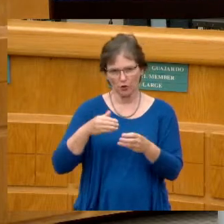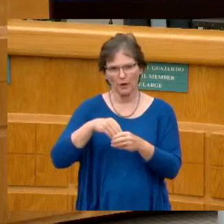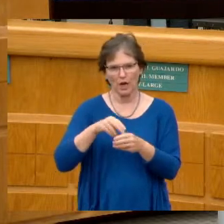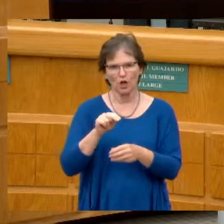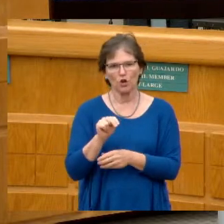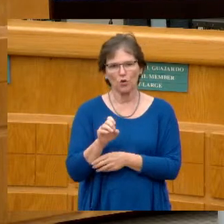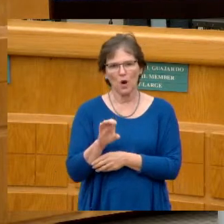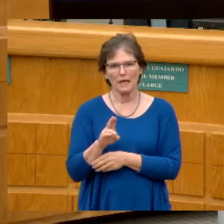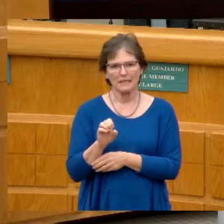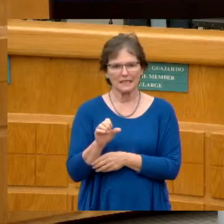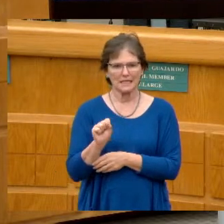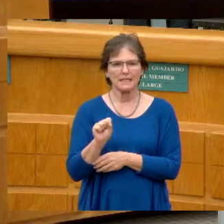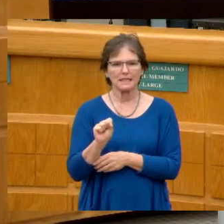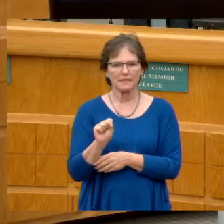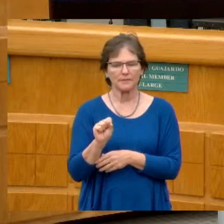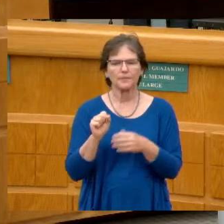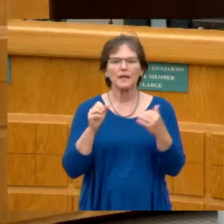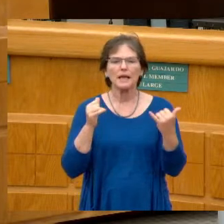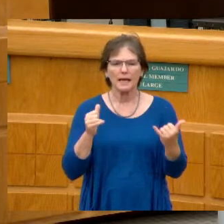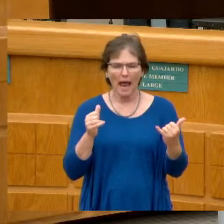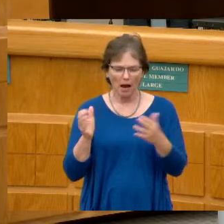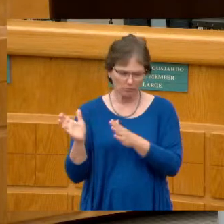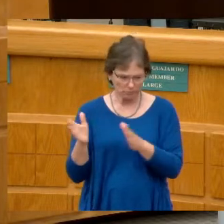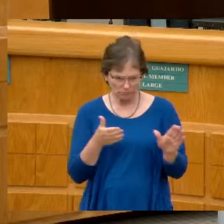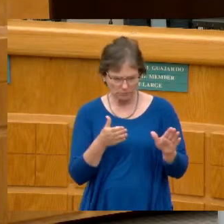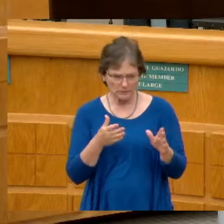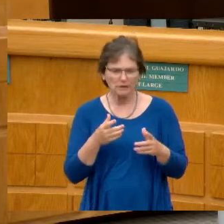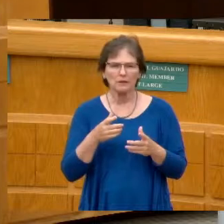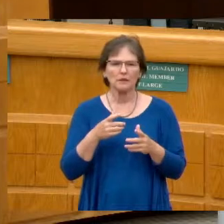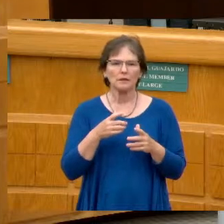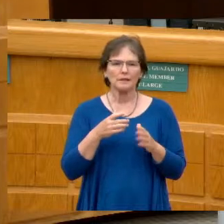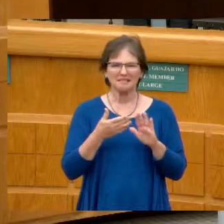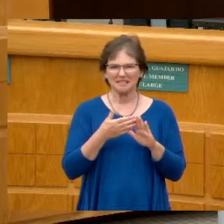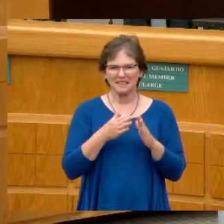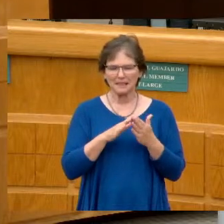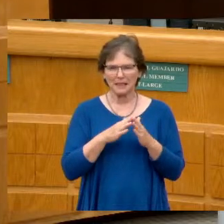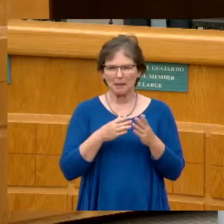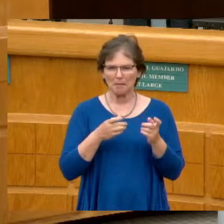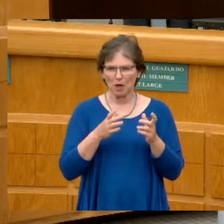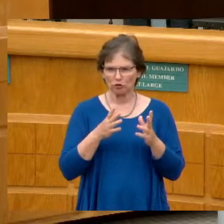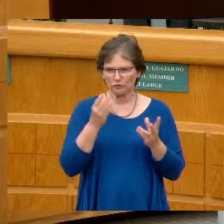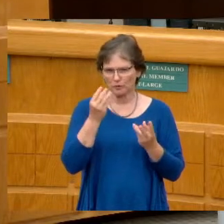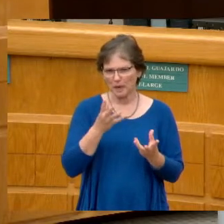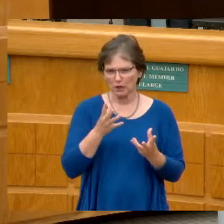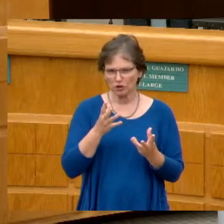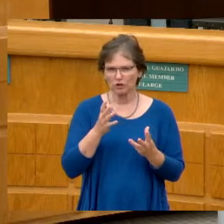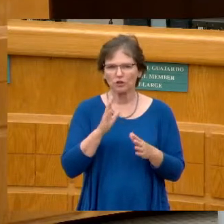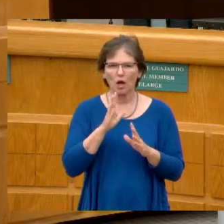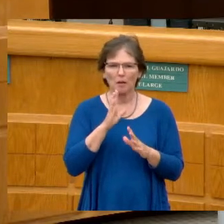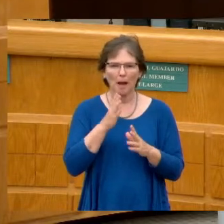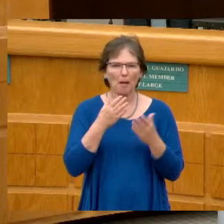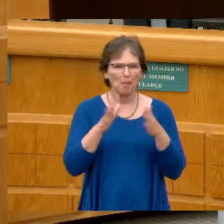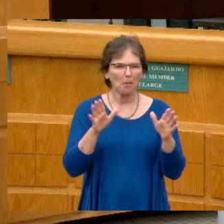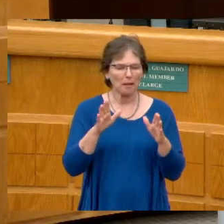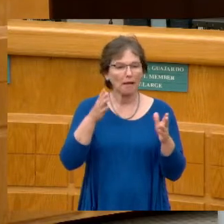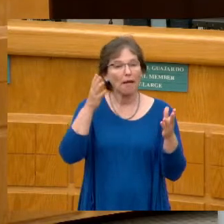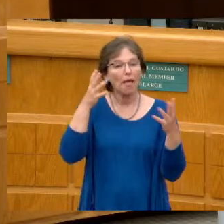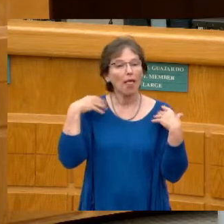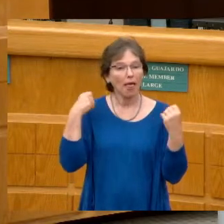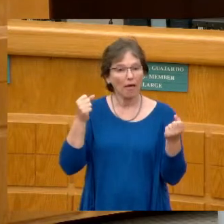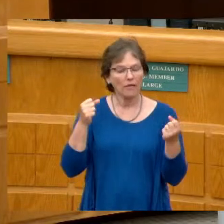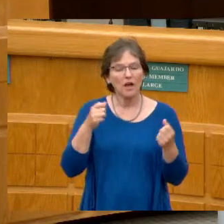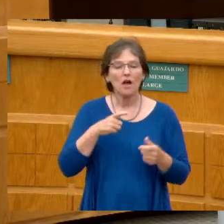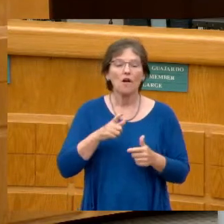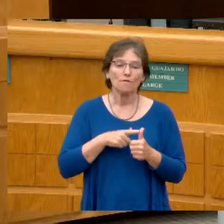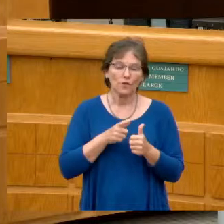we've included them in the appropriate days that those cases actually occurred. So you see the same bell curve, just see them